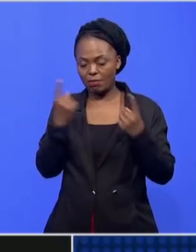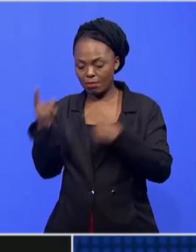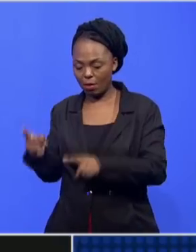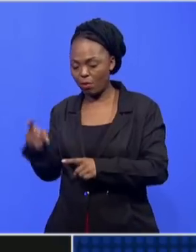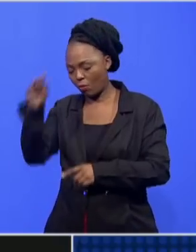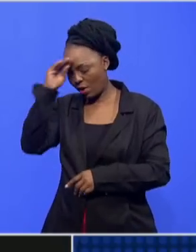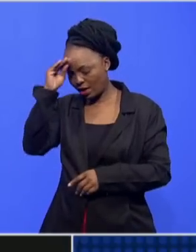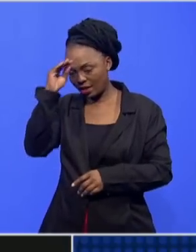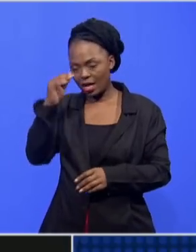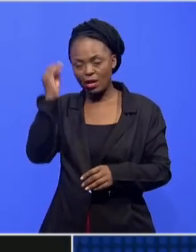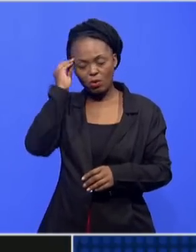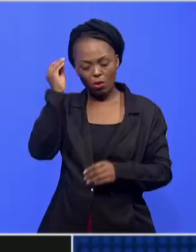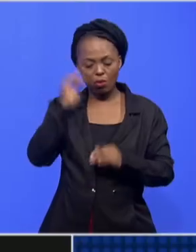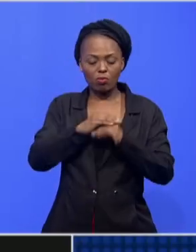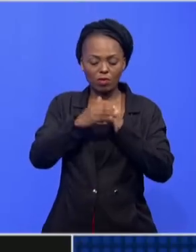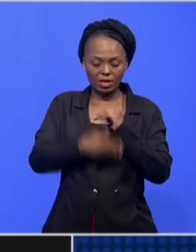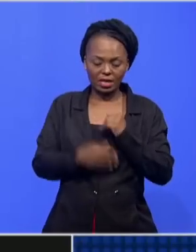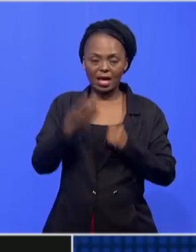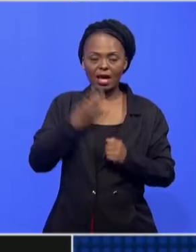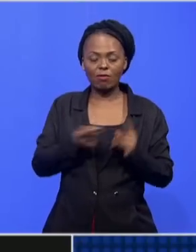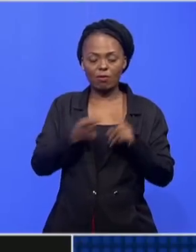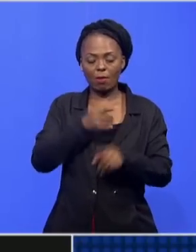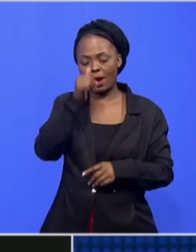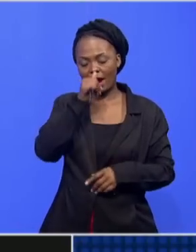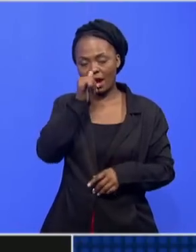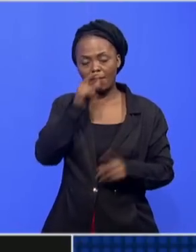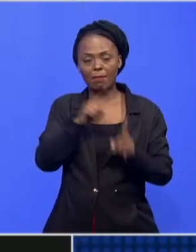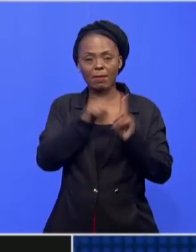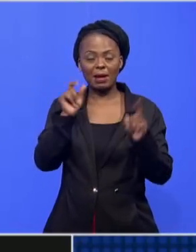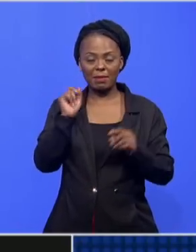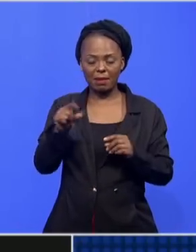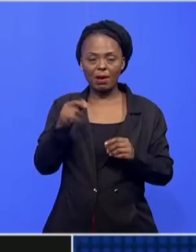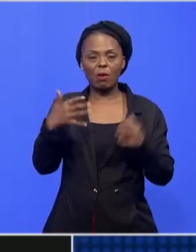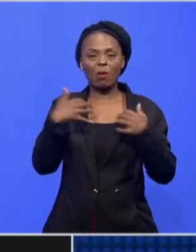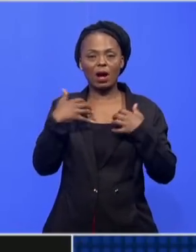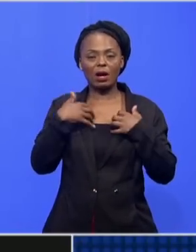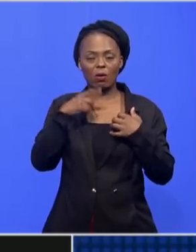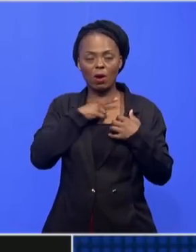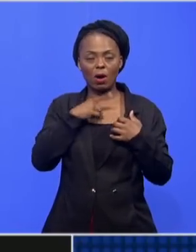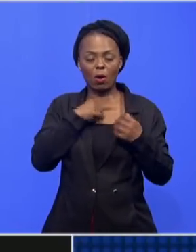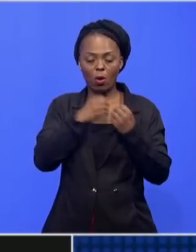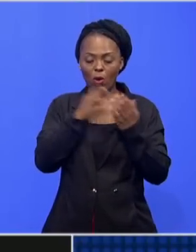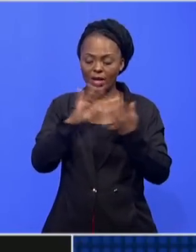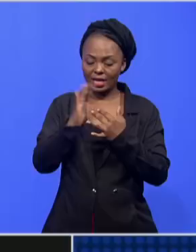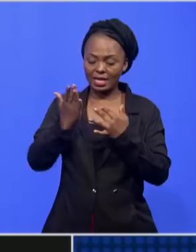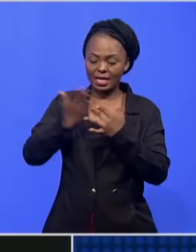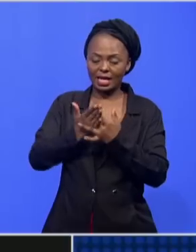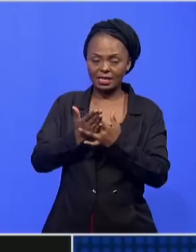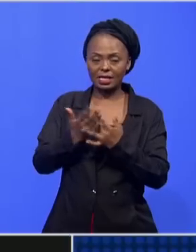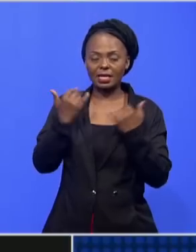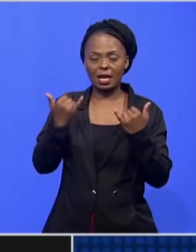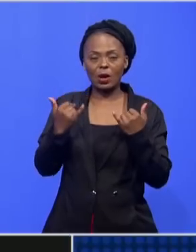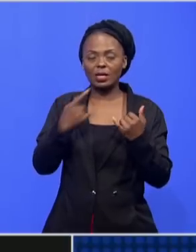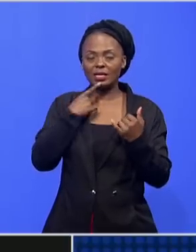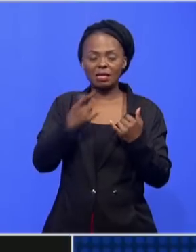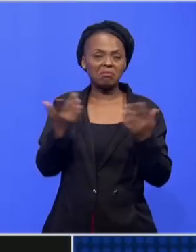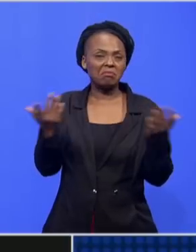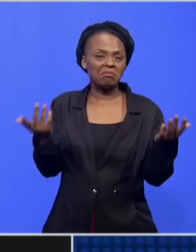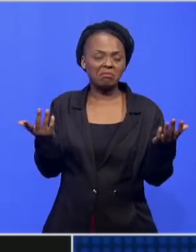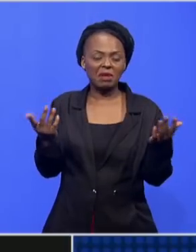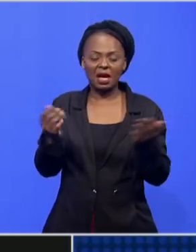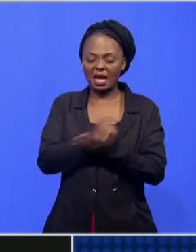kinds of criminality. But also what is worrying is that in all these cases, we have not